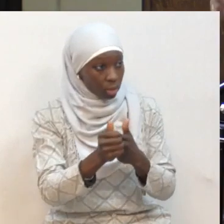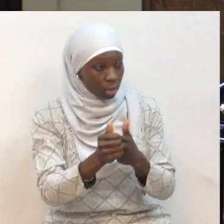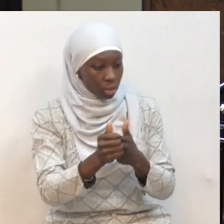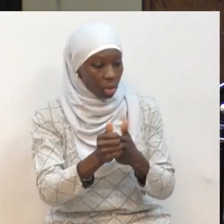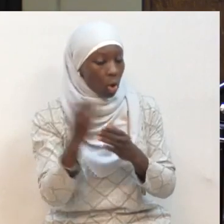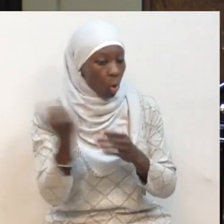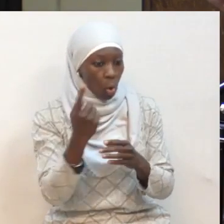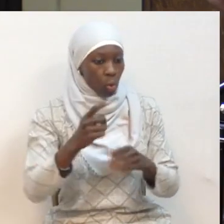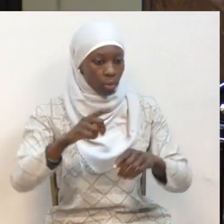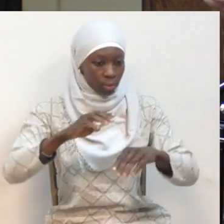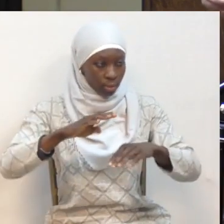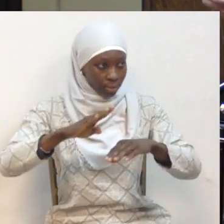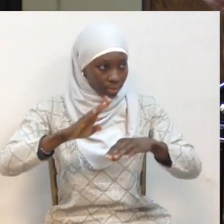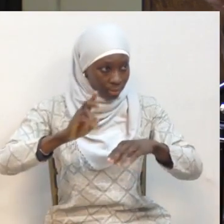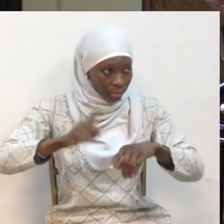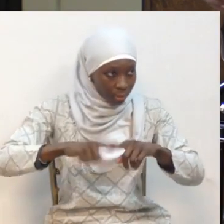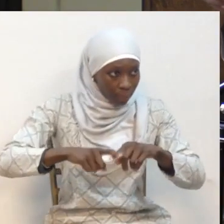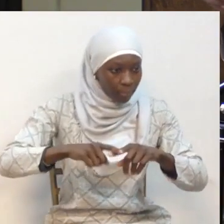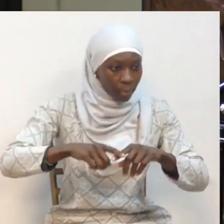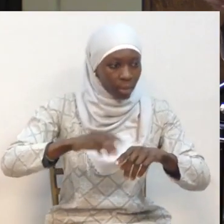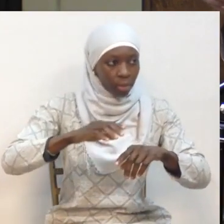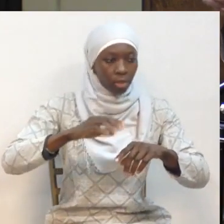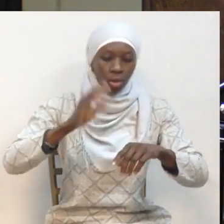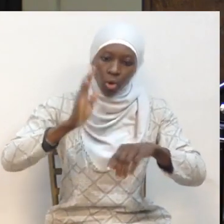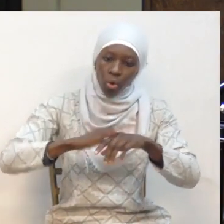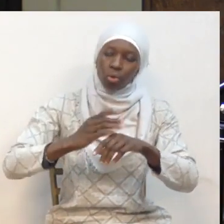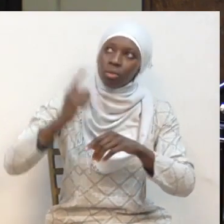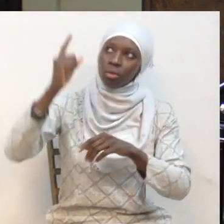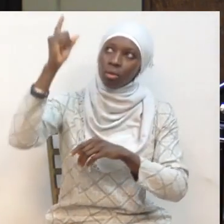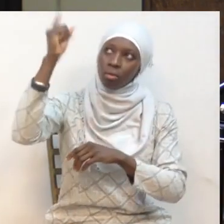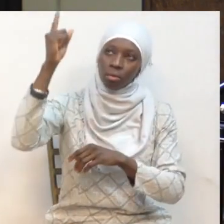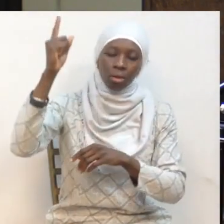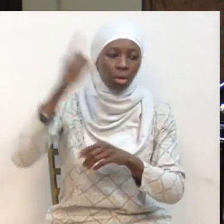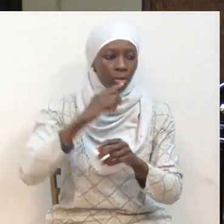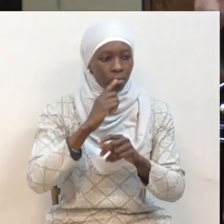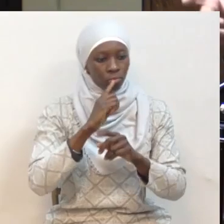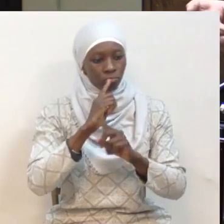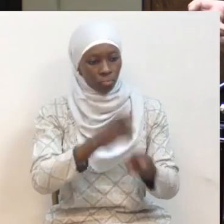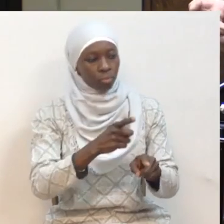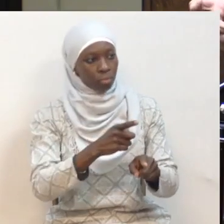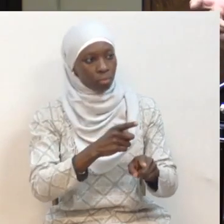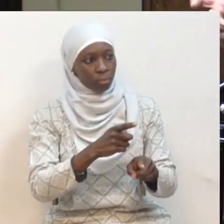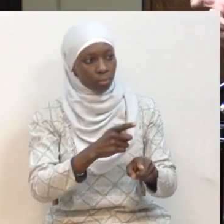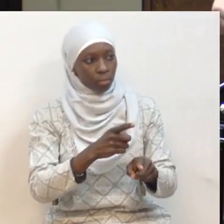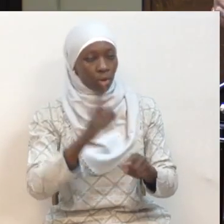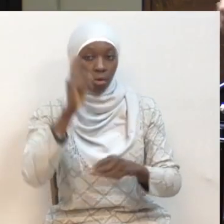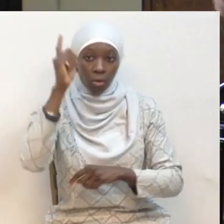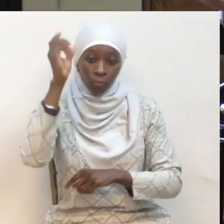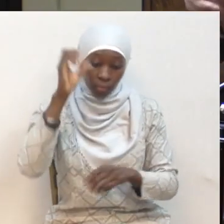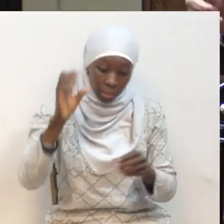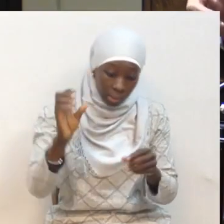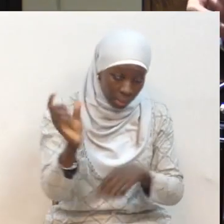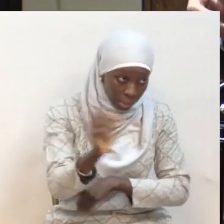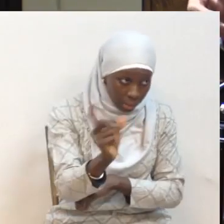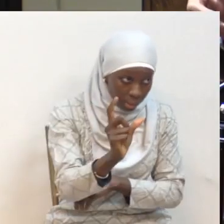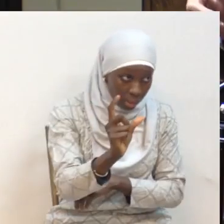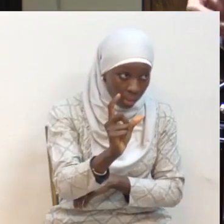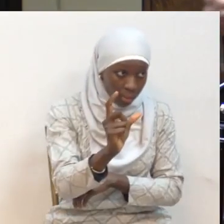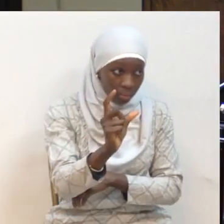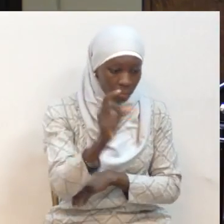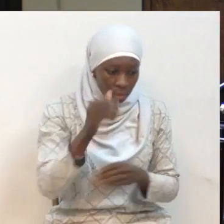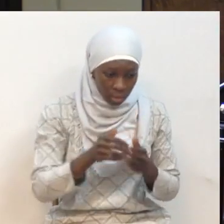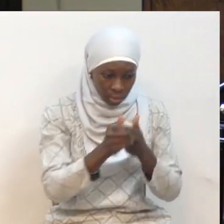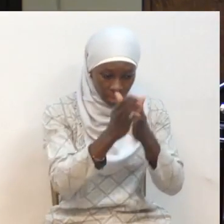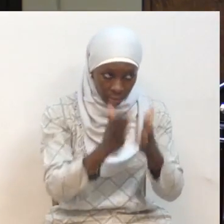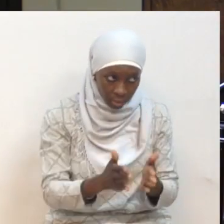best interest of the society is, not the best interest of his family or his supporters,